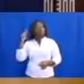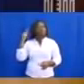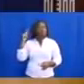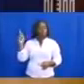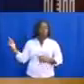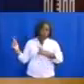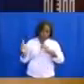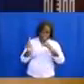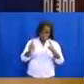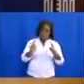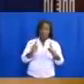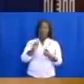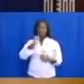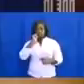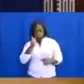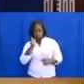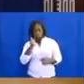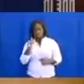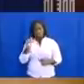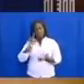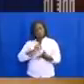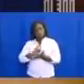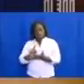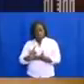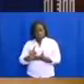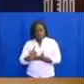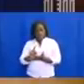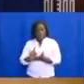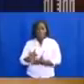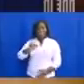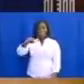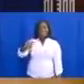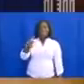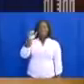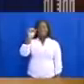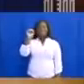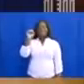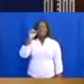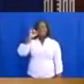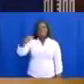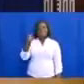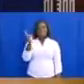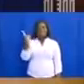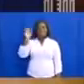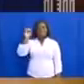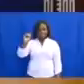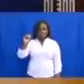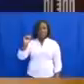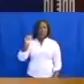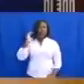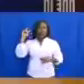beko ochina na awotwe. JSS 3 for also beko na awotwe a ediso.